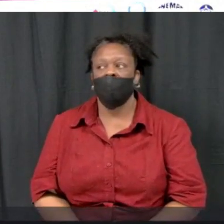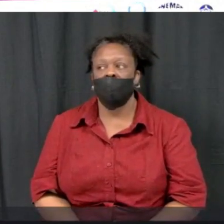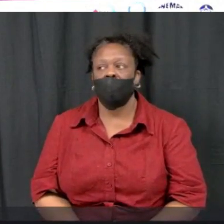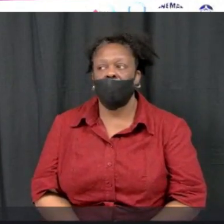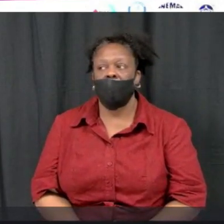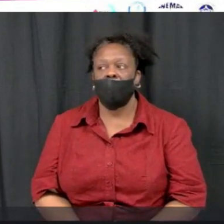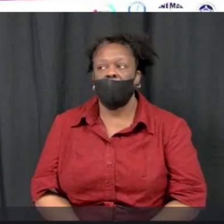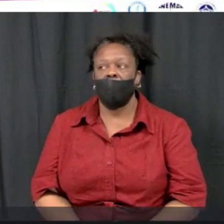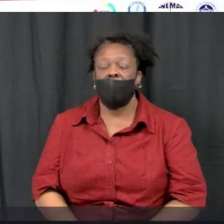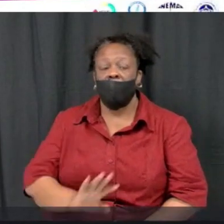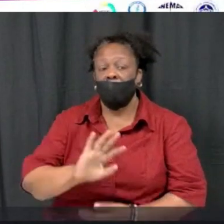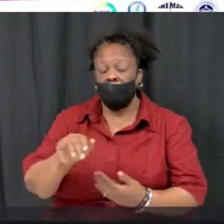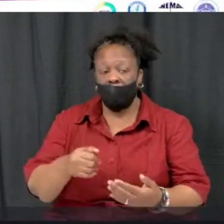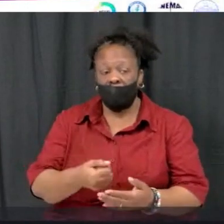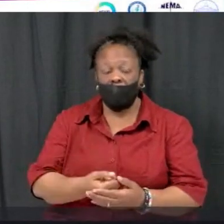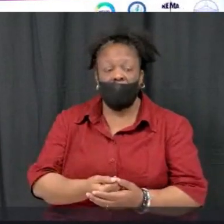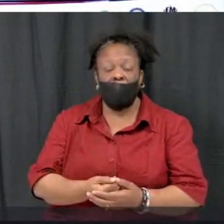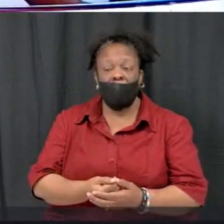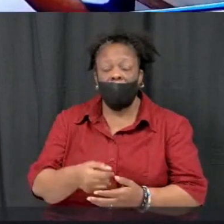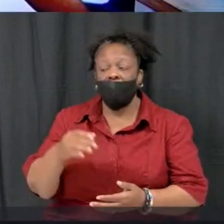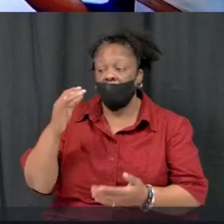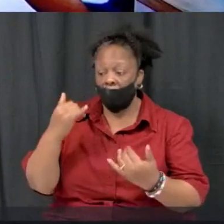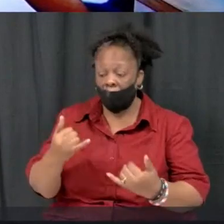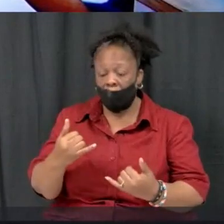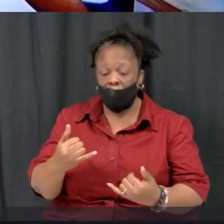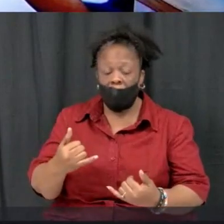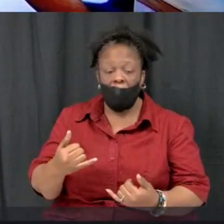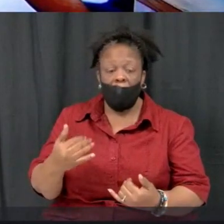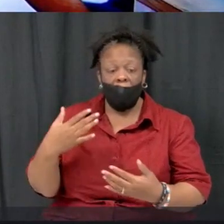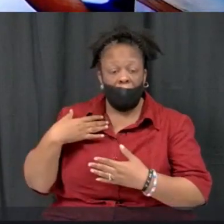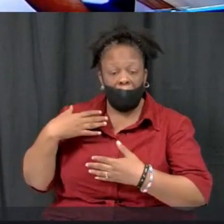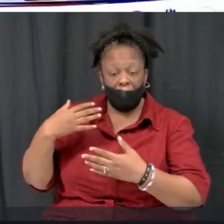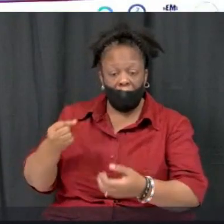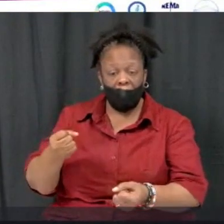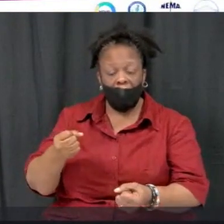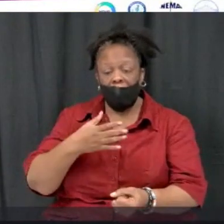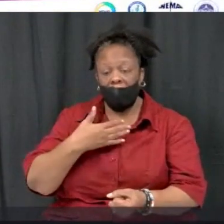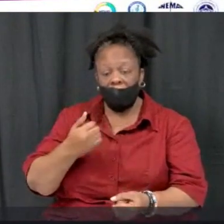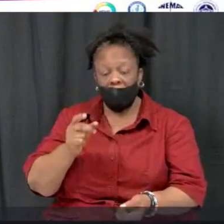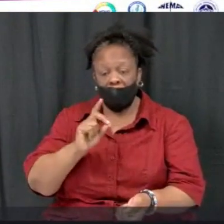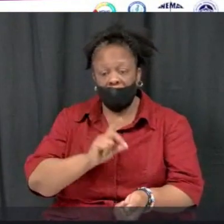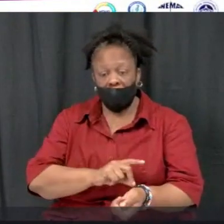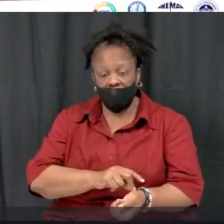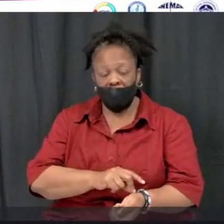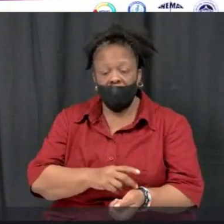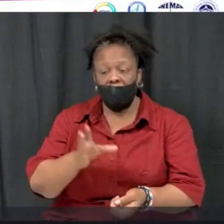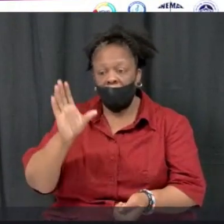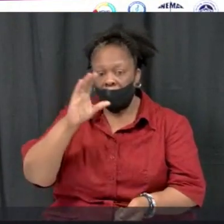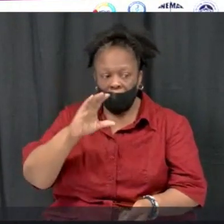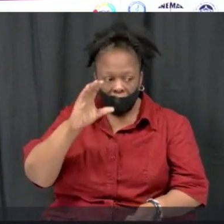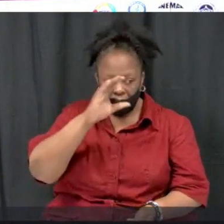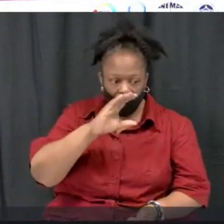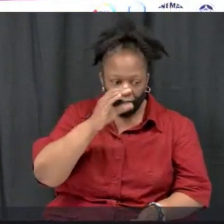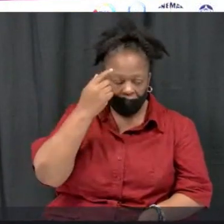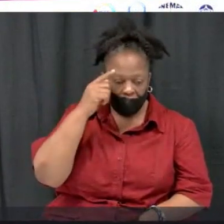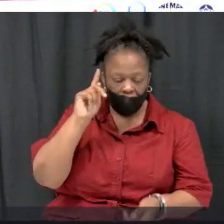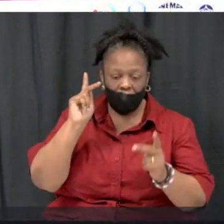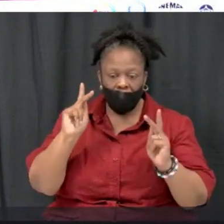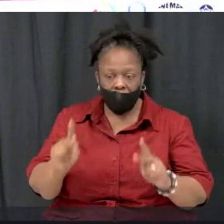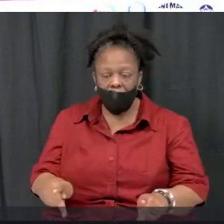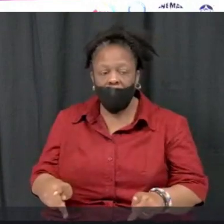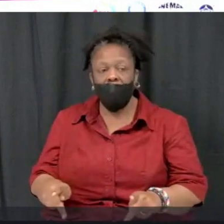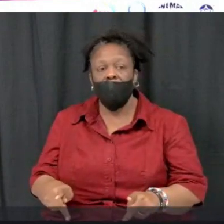and the Ministry of Health is engaged in a comprehensive tracing exercise to identify possible contacts of the latest possible case, which she gave